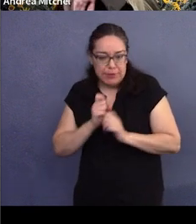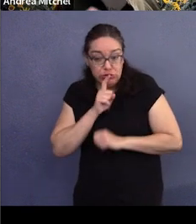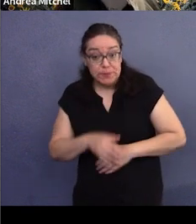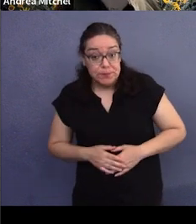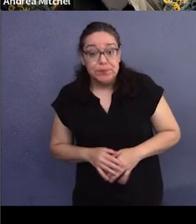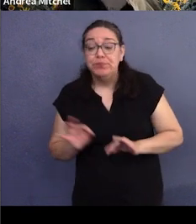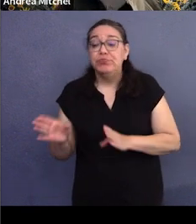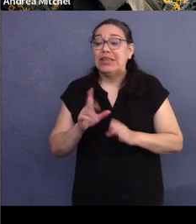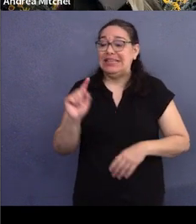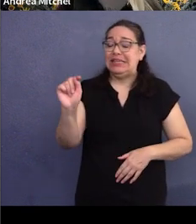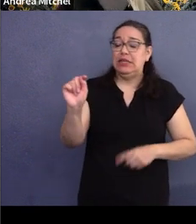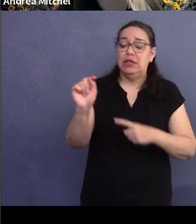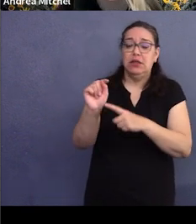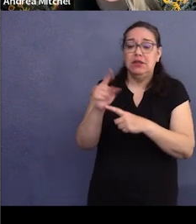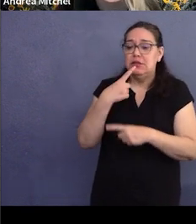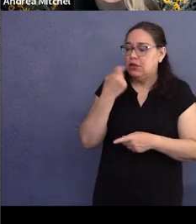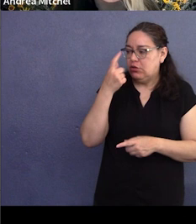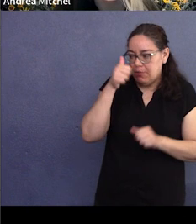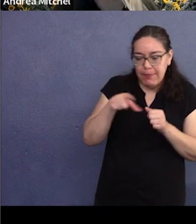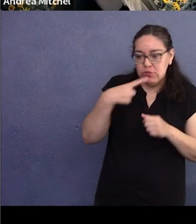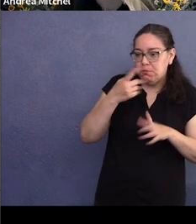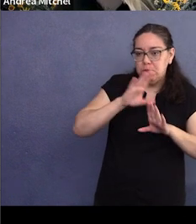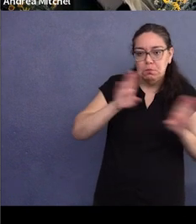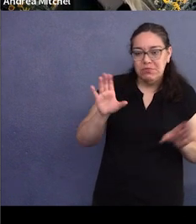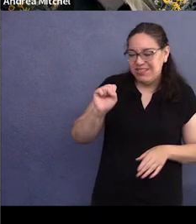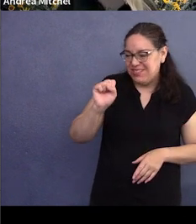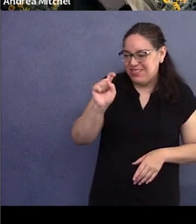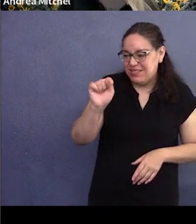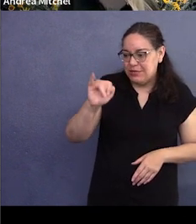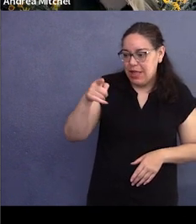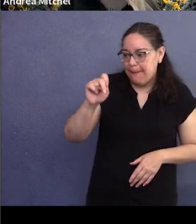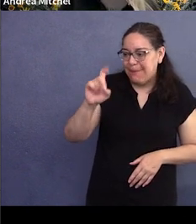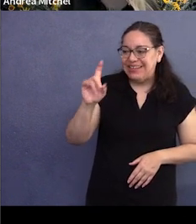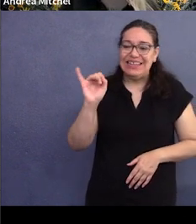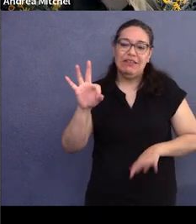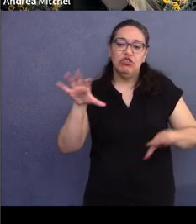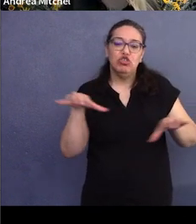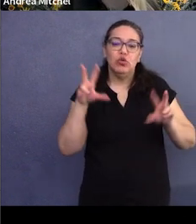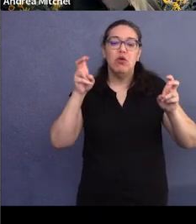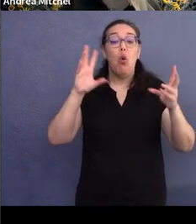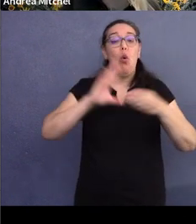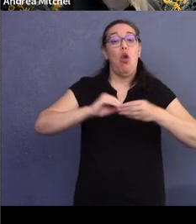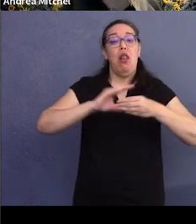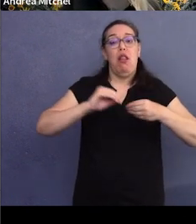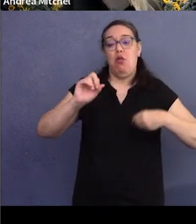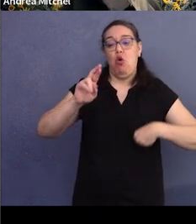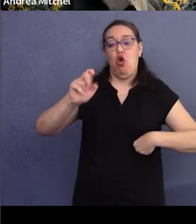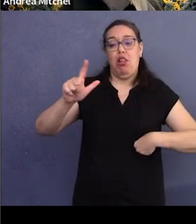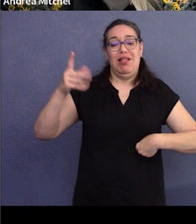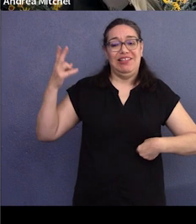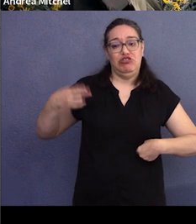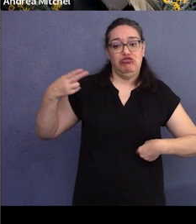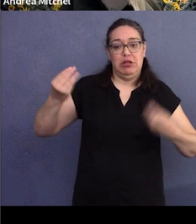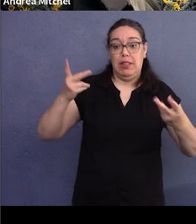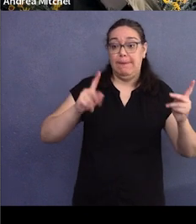And T said, I recall you said no stipends. So if you're doing oral histories, would your informants, the people you interview,